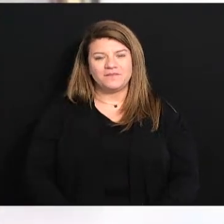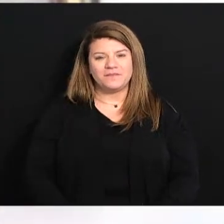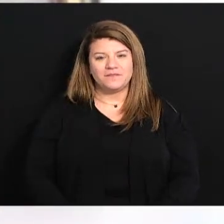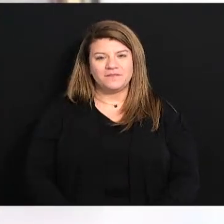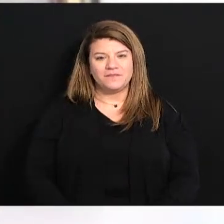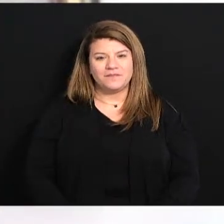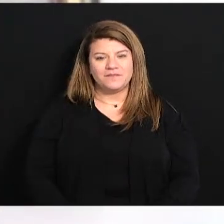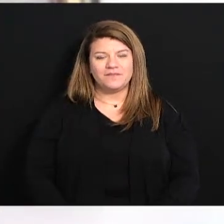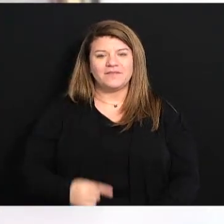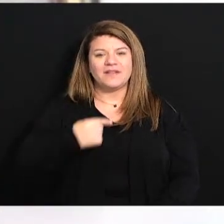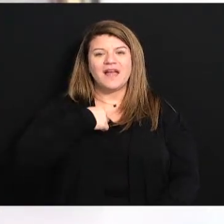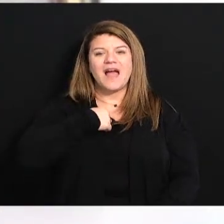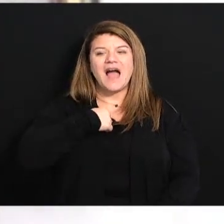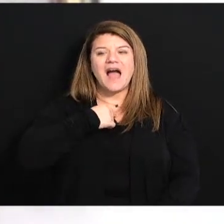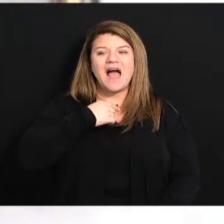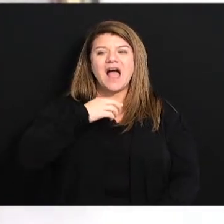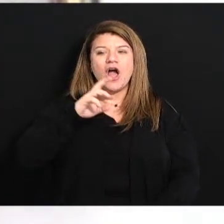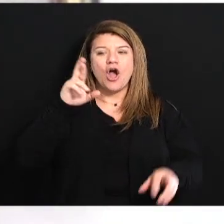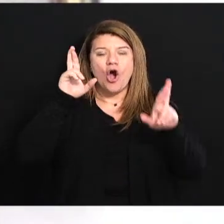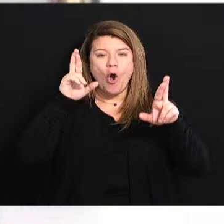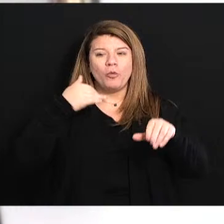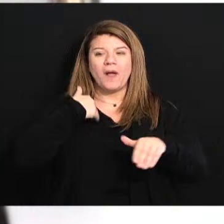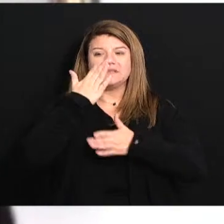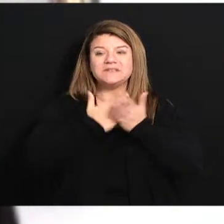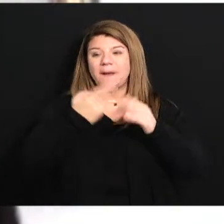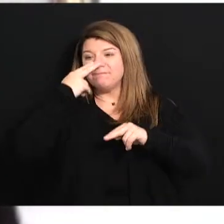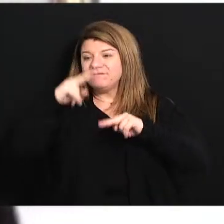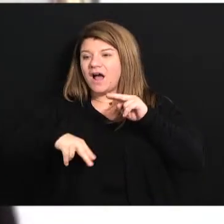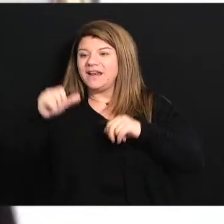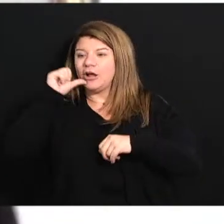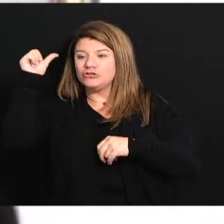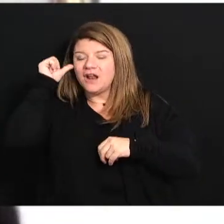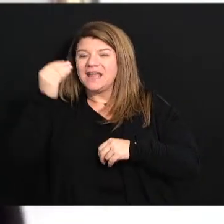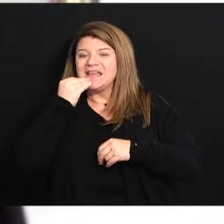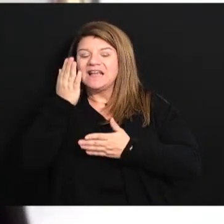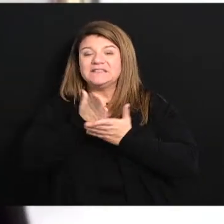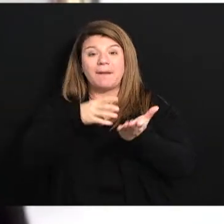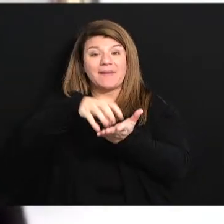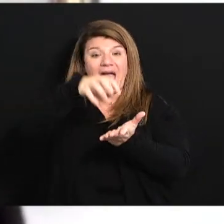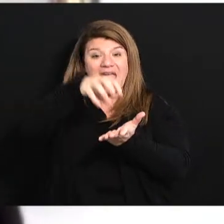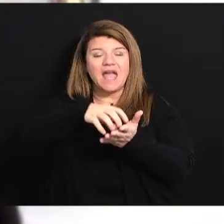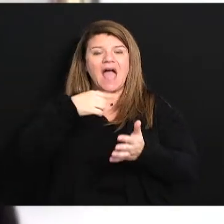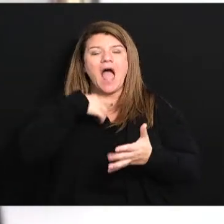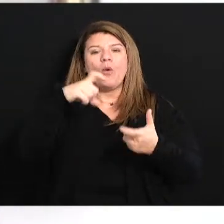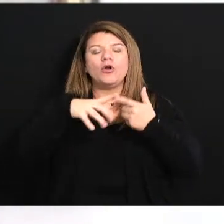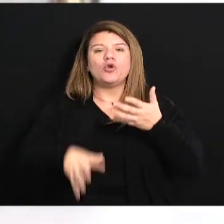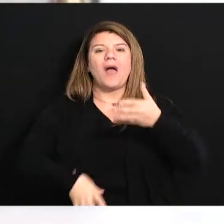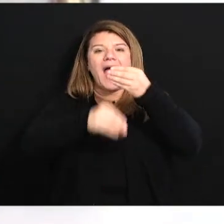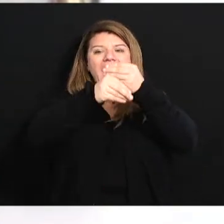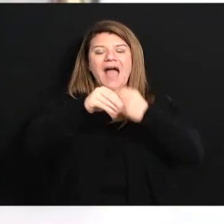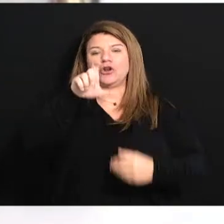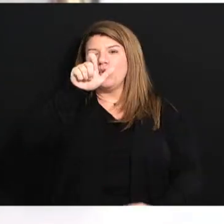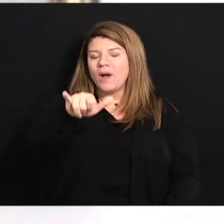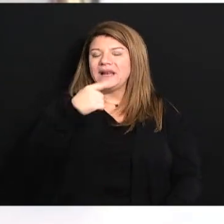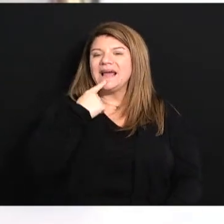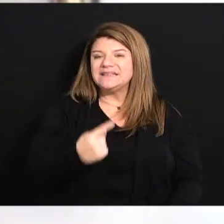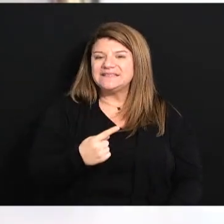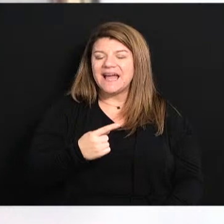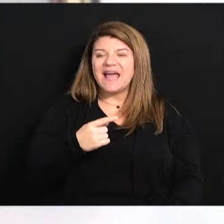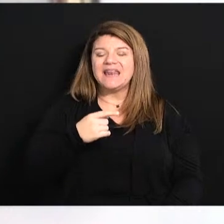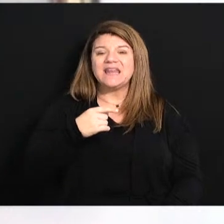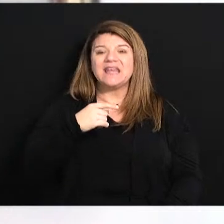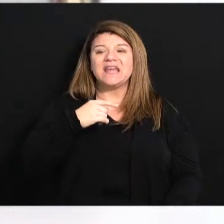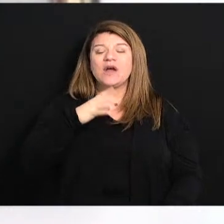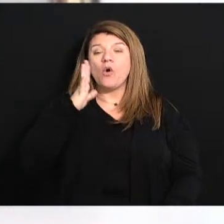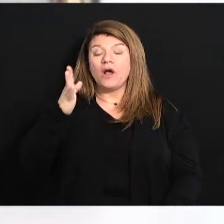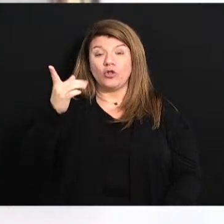birthday, and I hope you had some fun yesterday and got to eat some cake. The only thing I was going to add to what Clay mentioned was, because we do get this